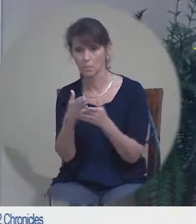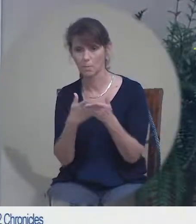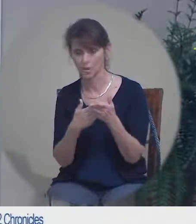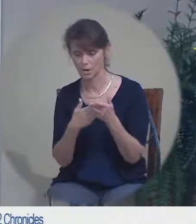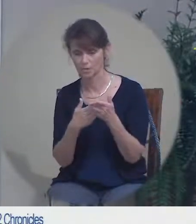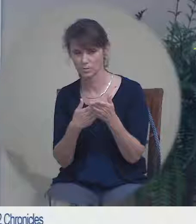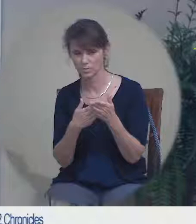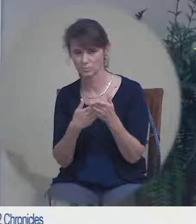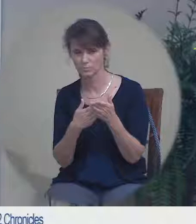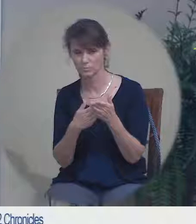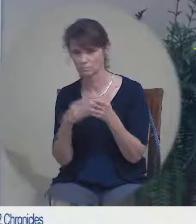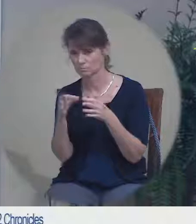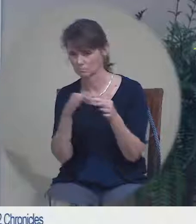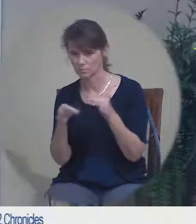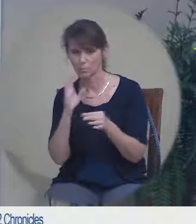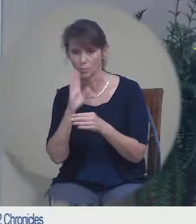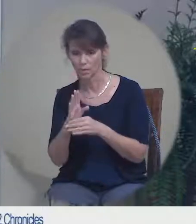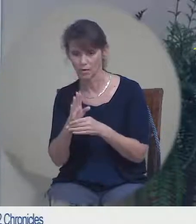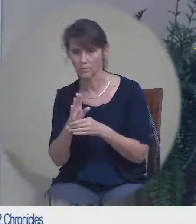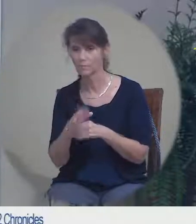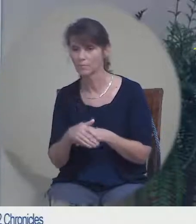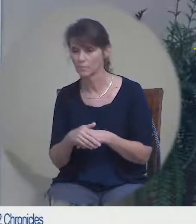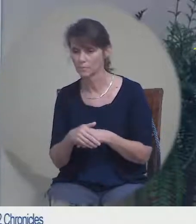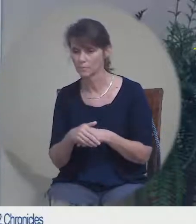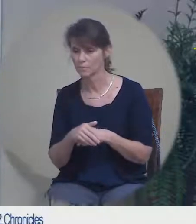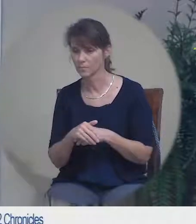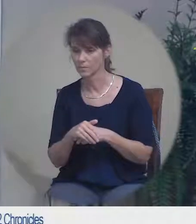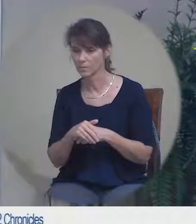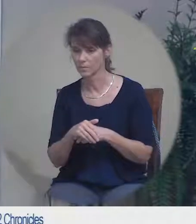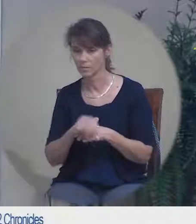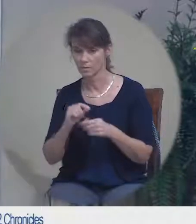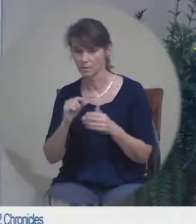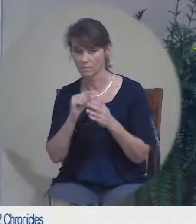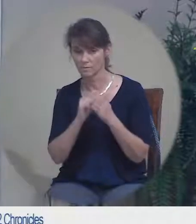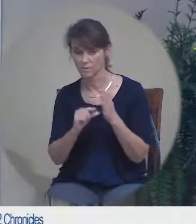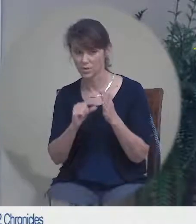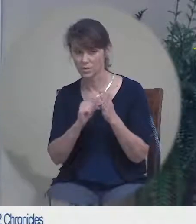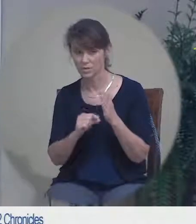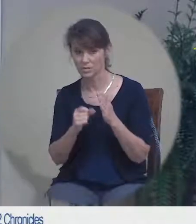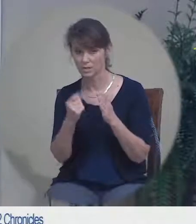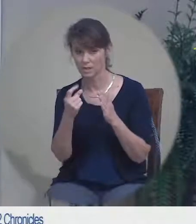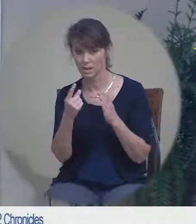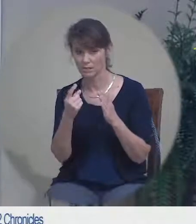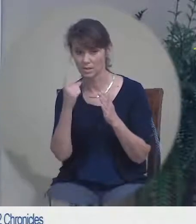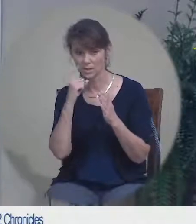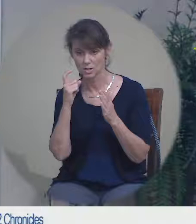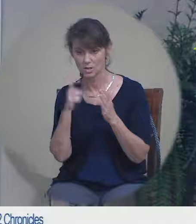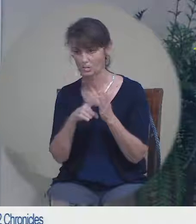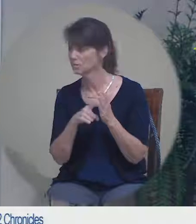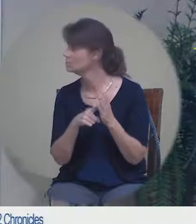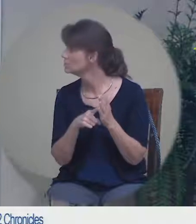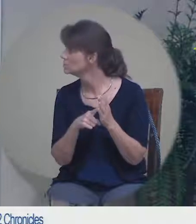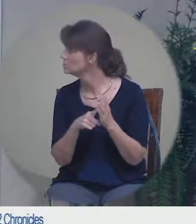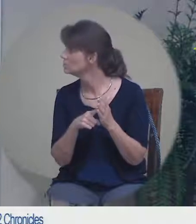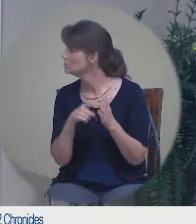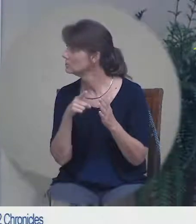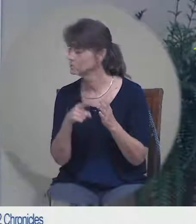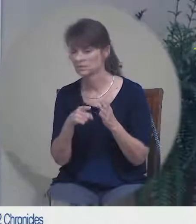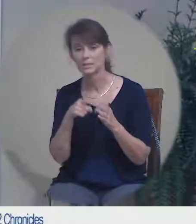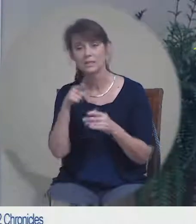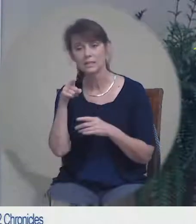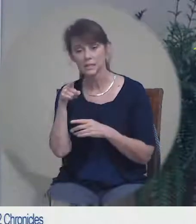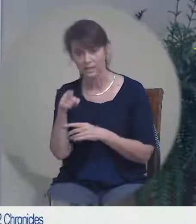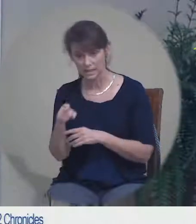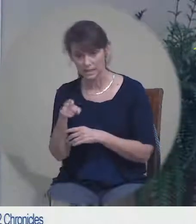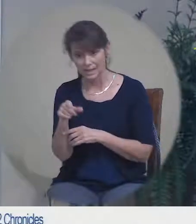few questions as we go along. The very first thing it notes in verse 11 of chapter 13, he, like his